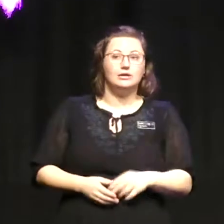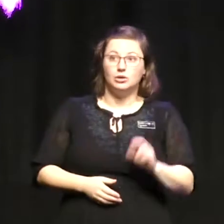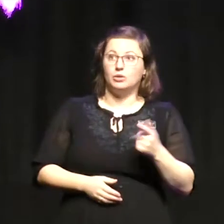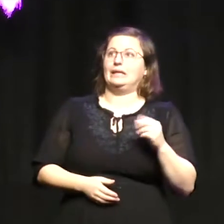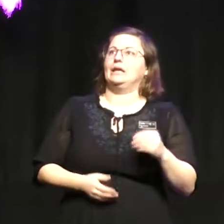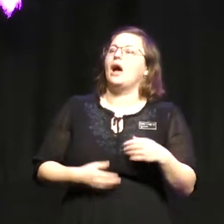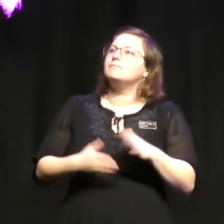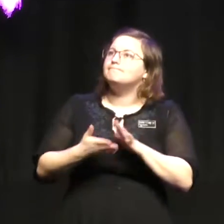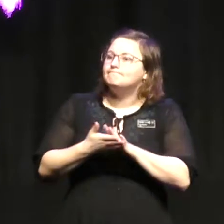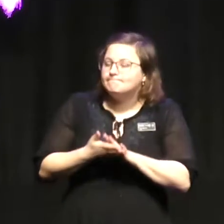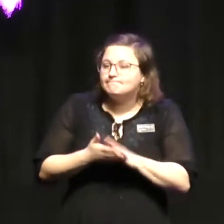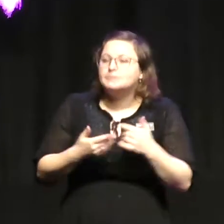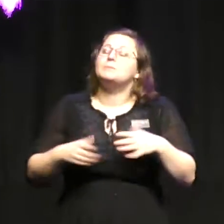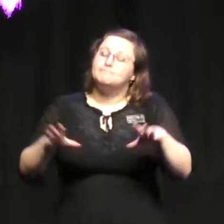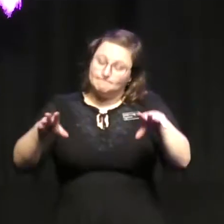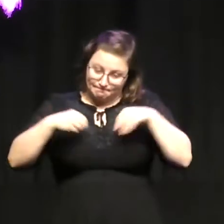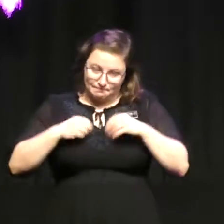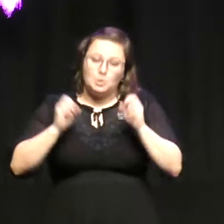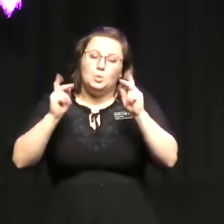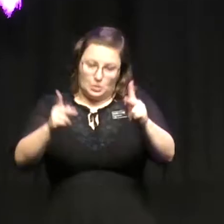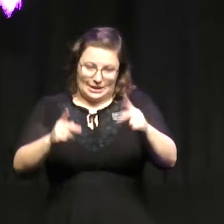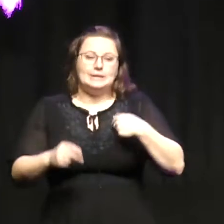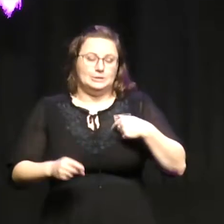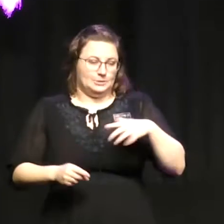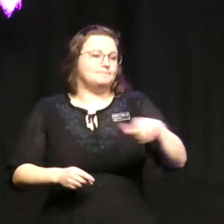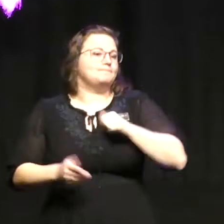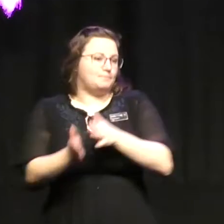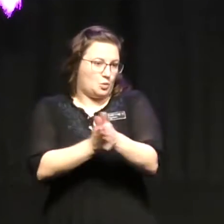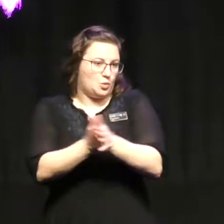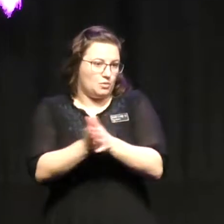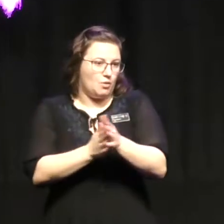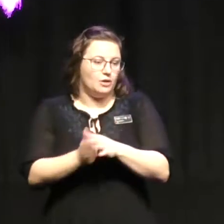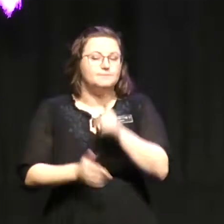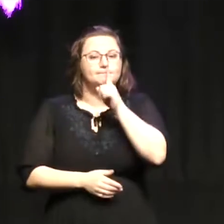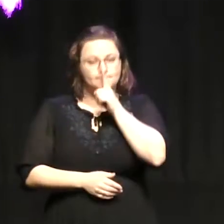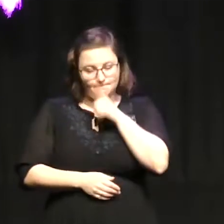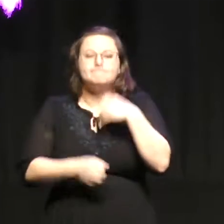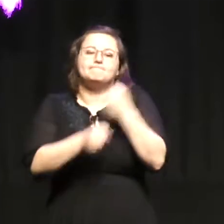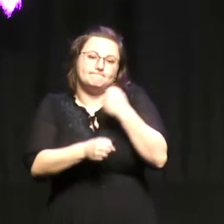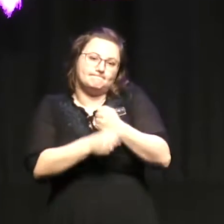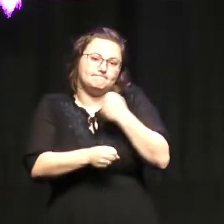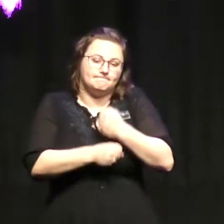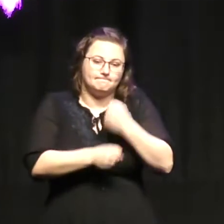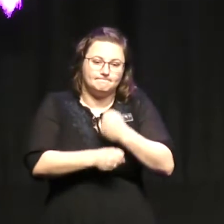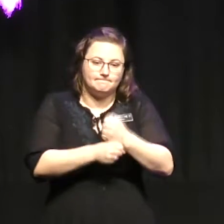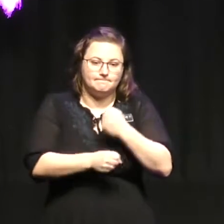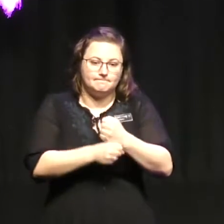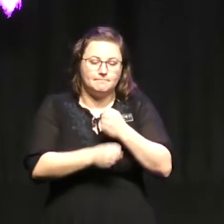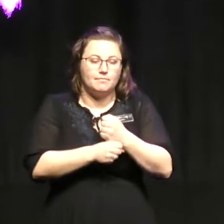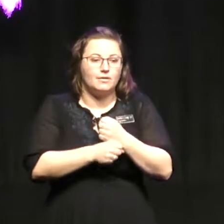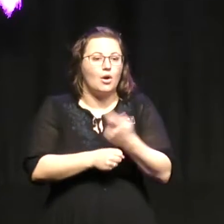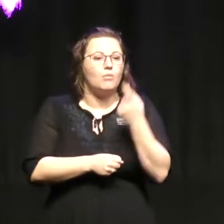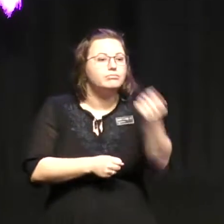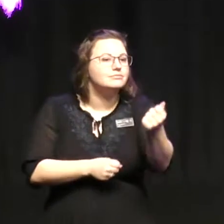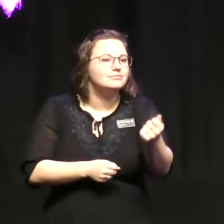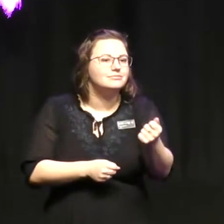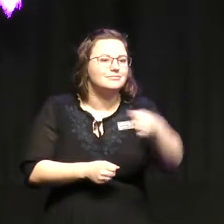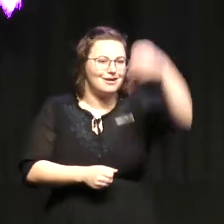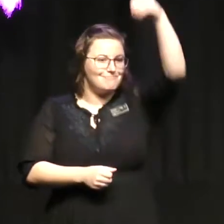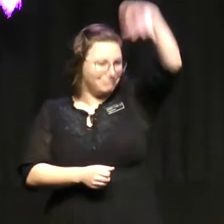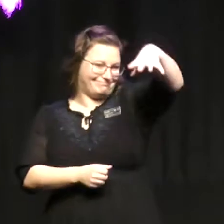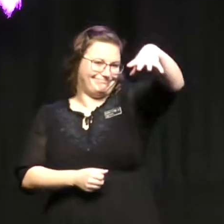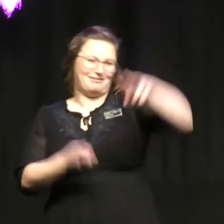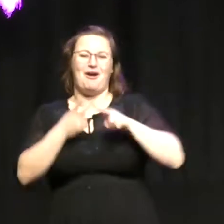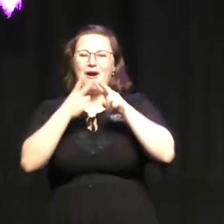Rubina humbly accepted the challenge, quietly set to work, and in a flash, the light